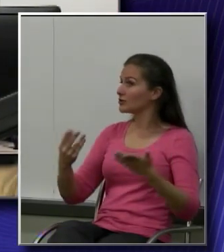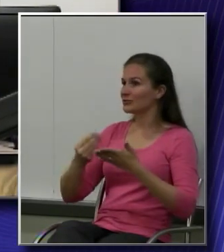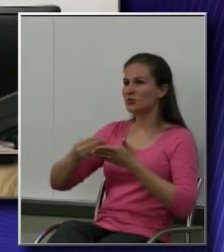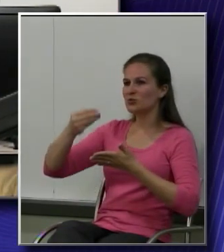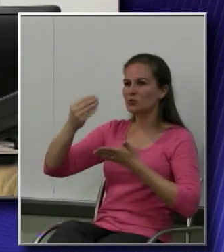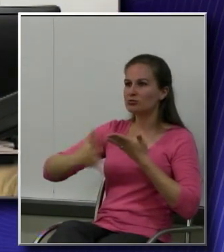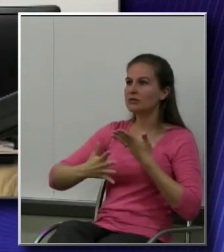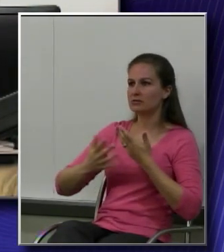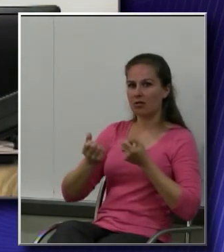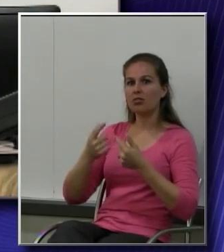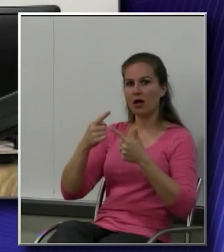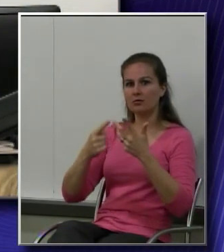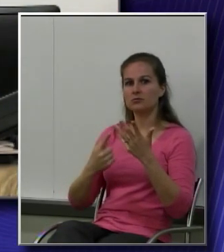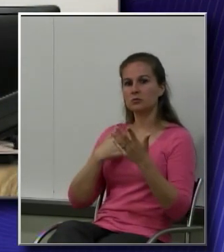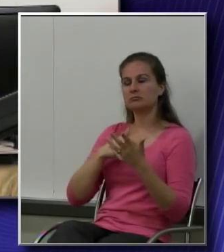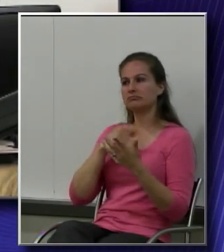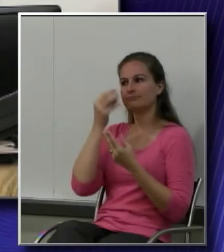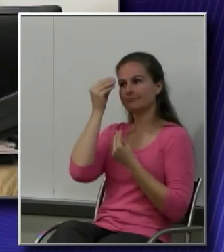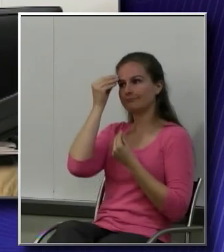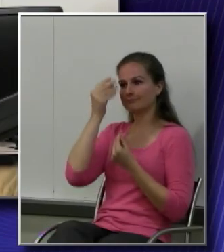about.